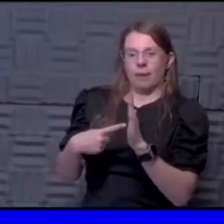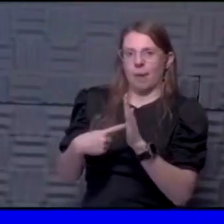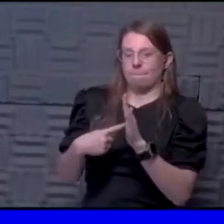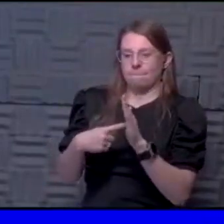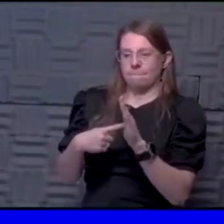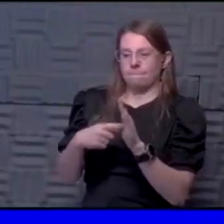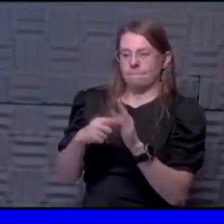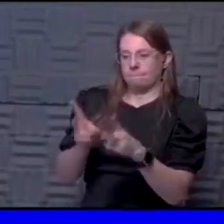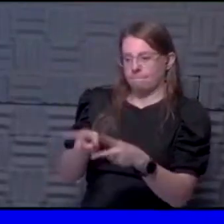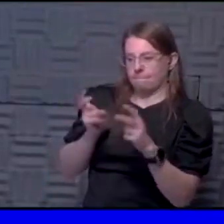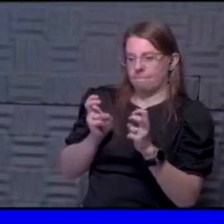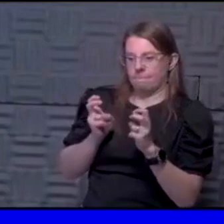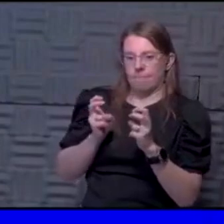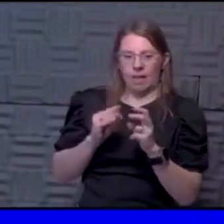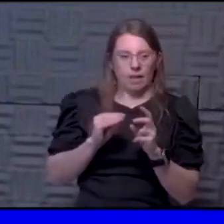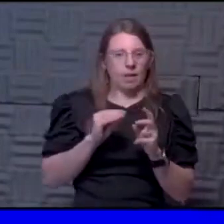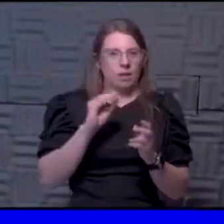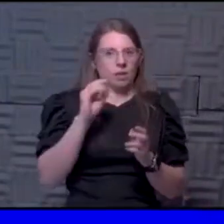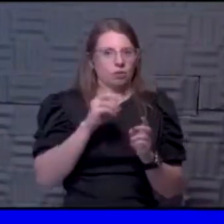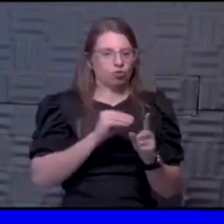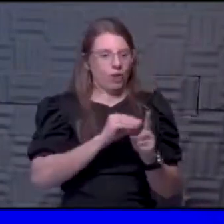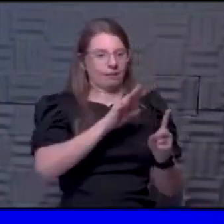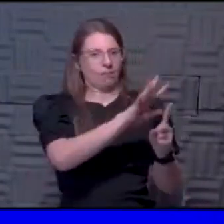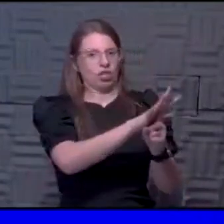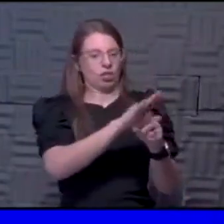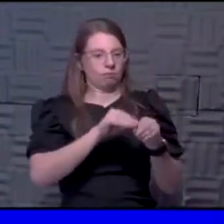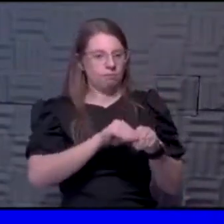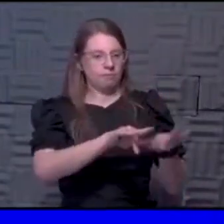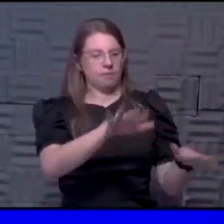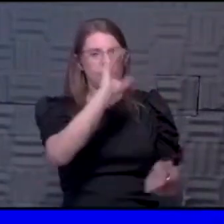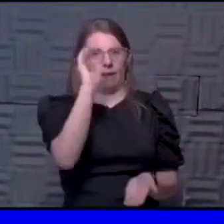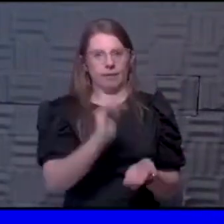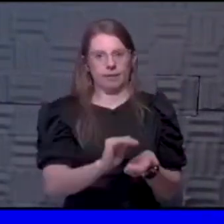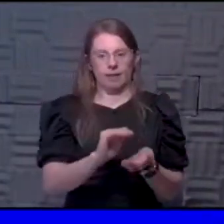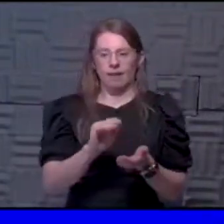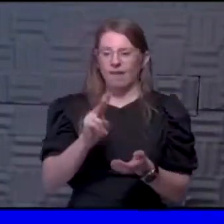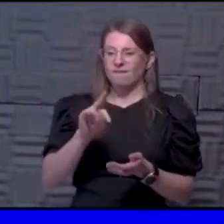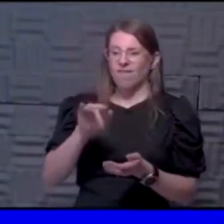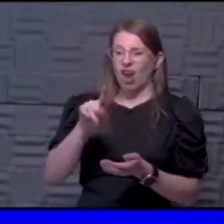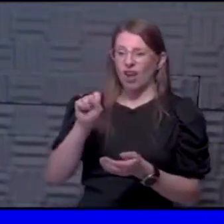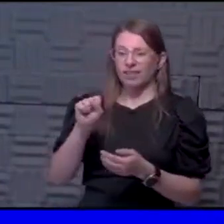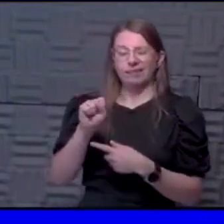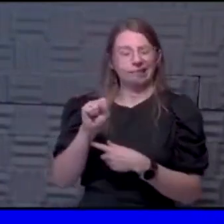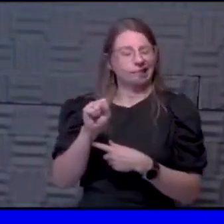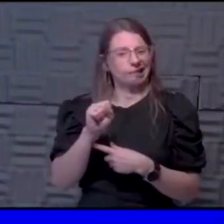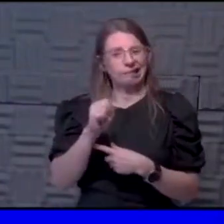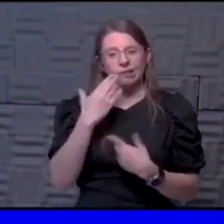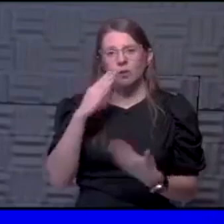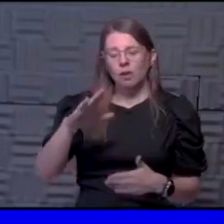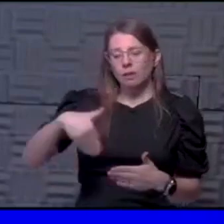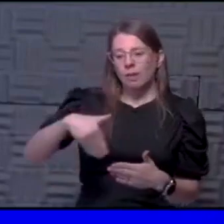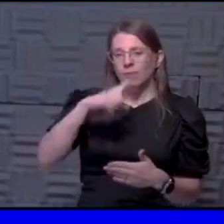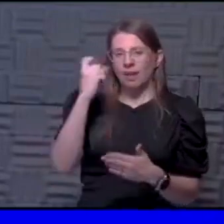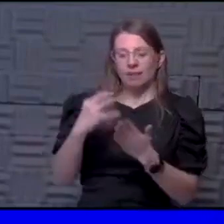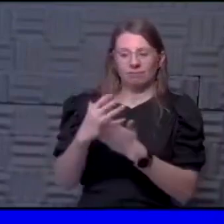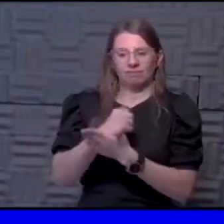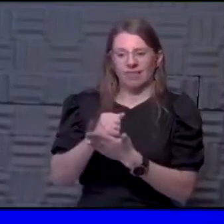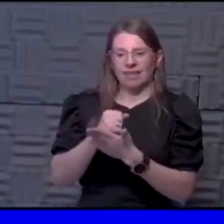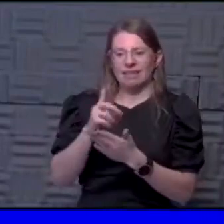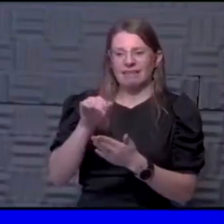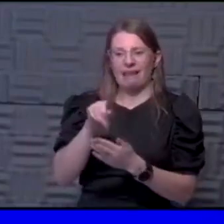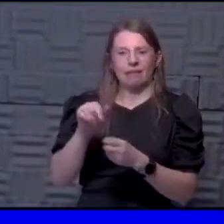will probably be less transmission. We don't know about the variants yet because there's just not enough information about these variants. In